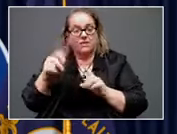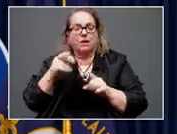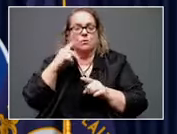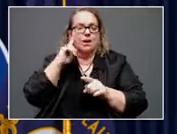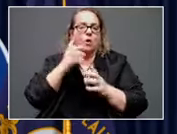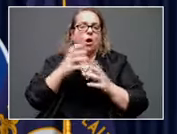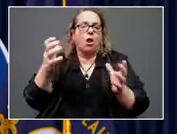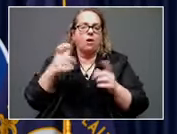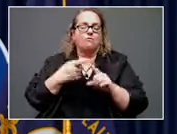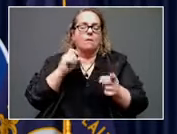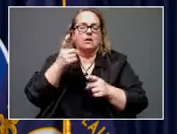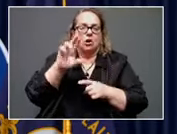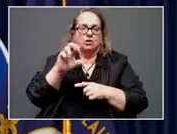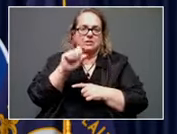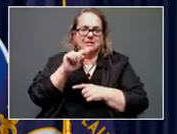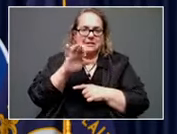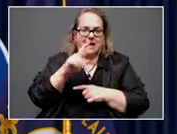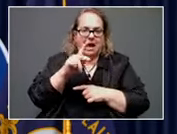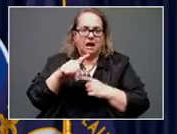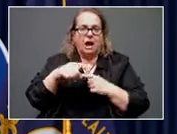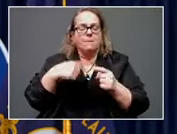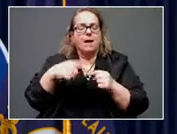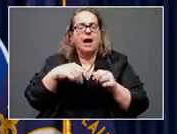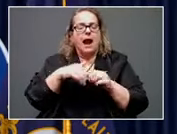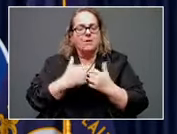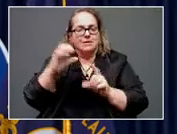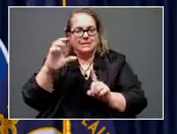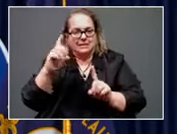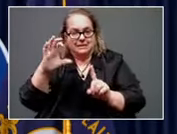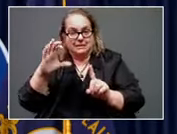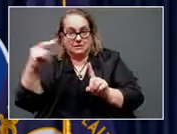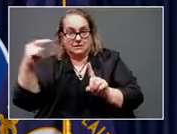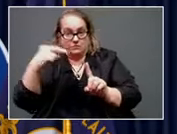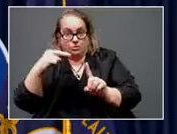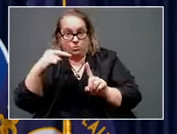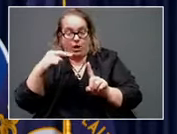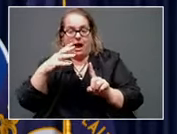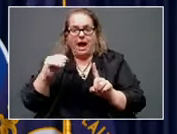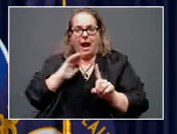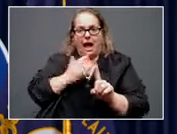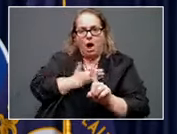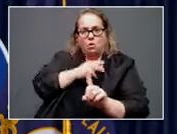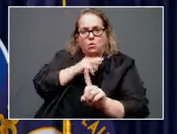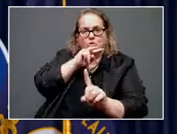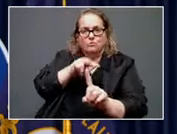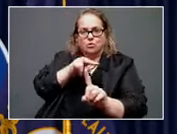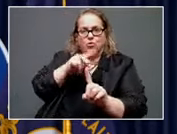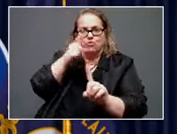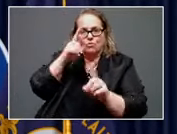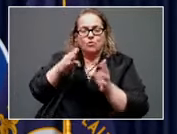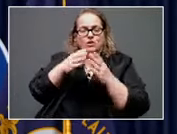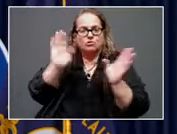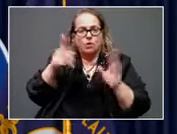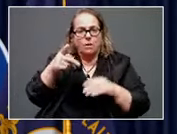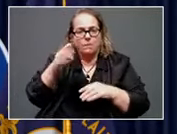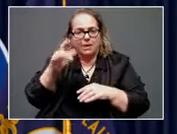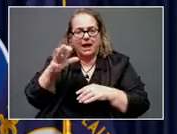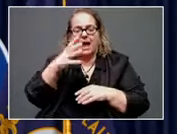CDC now looks at and how our guidance is going to change for the general public as well as K through